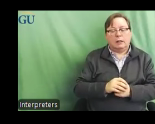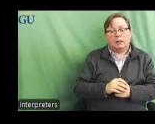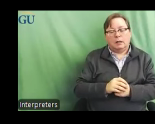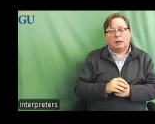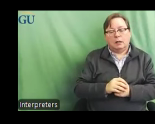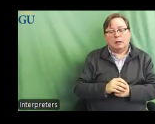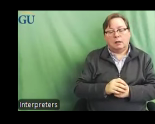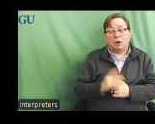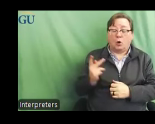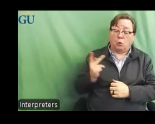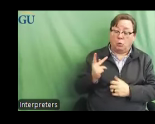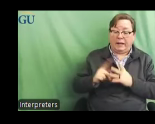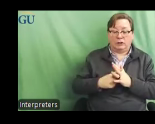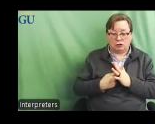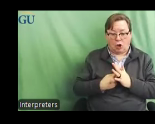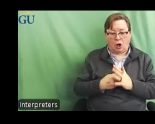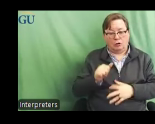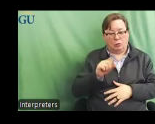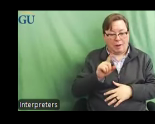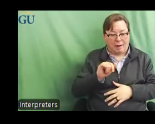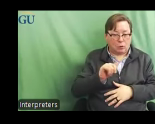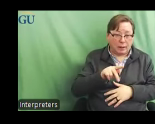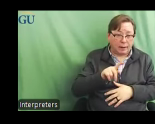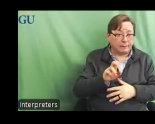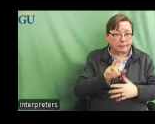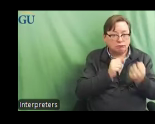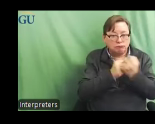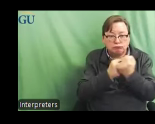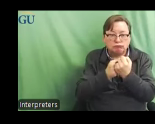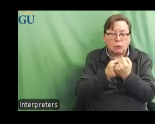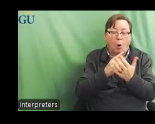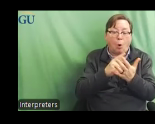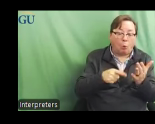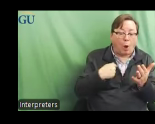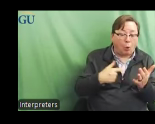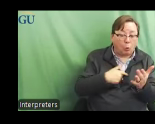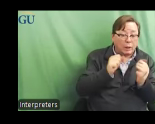to advocate and understand what we were entitled to, rather than